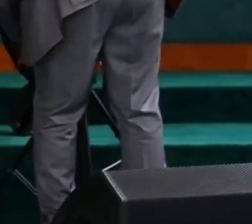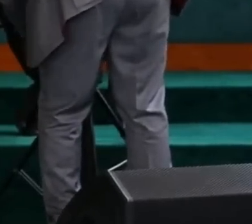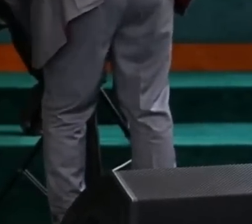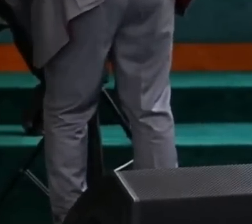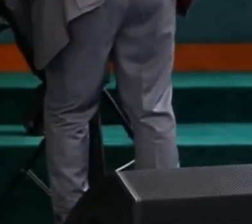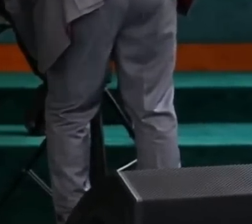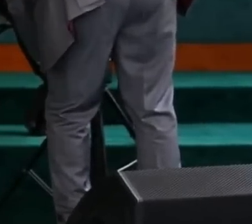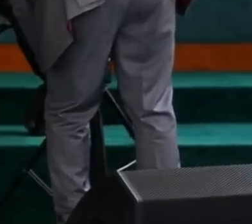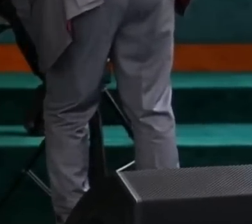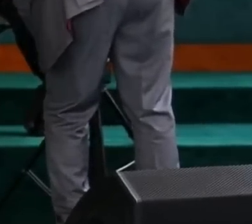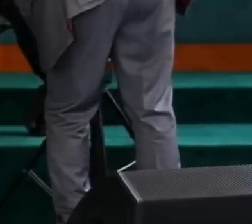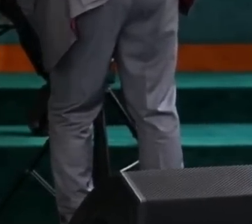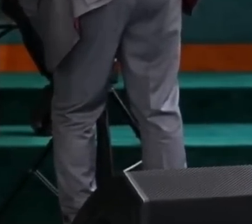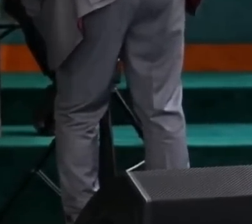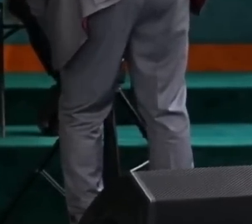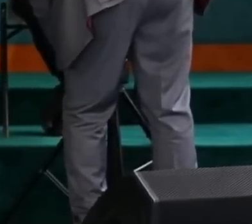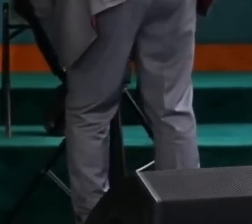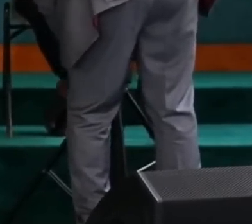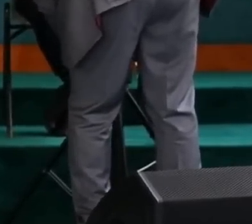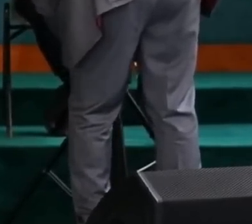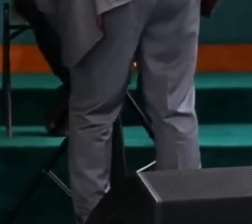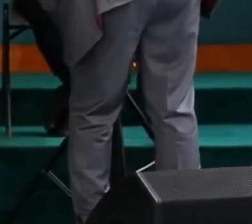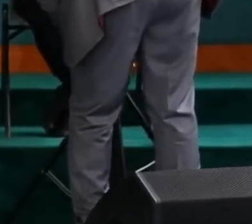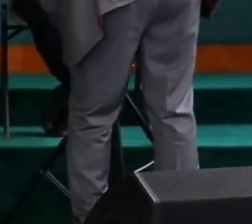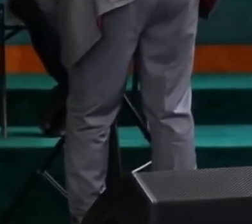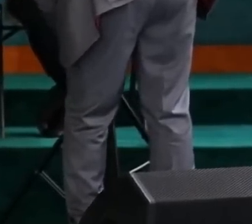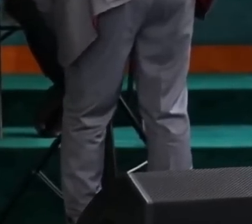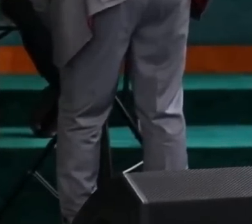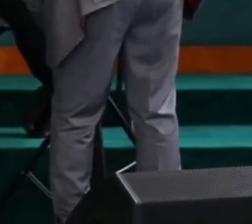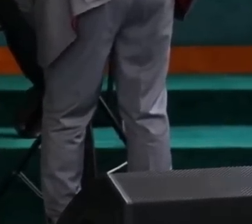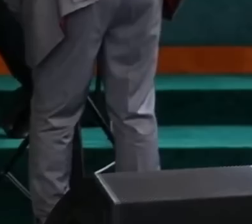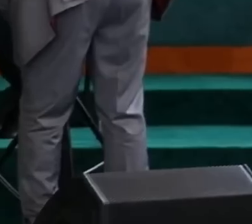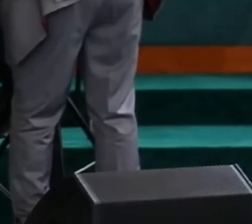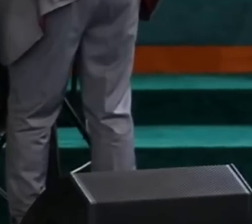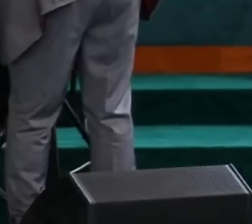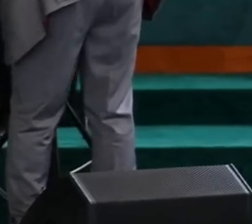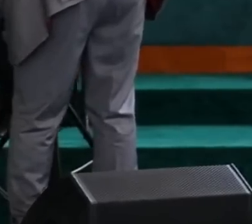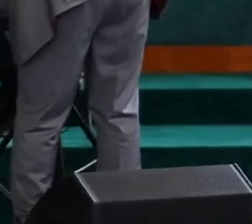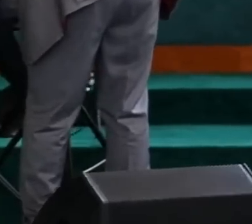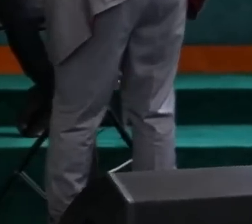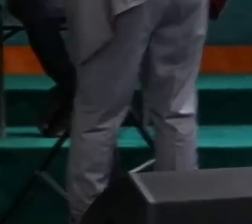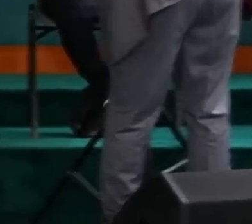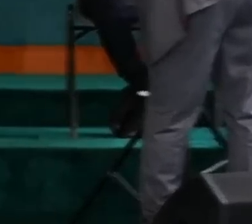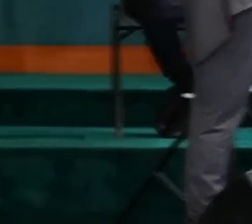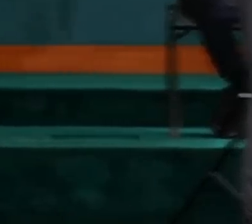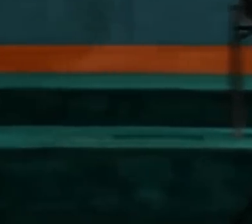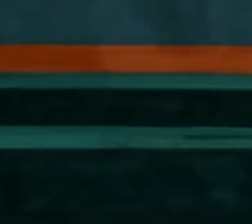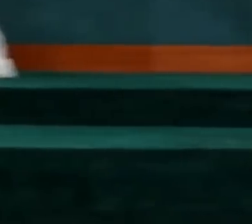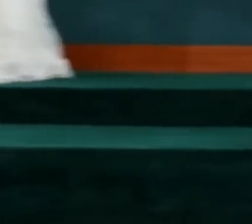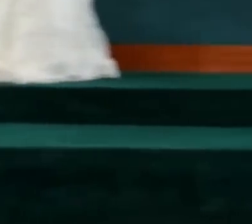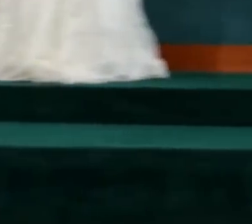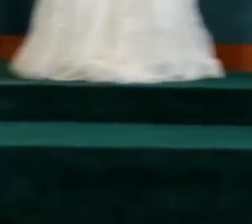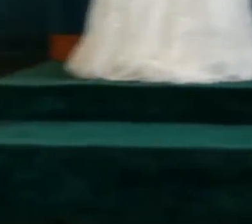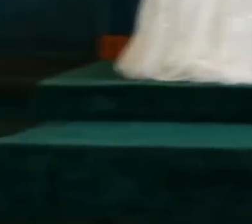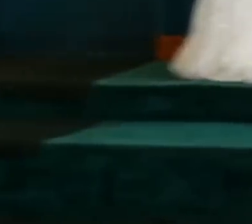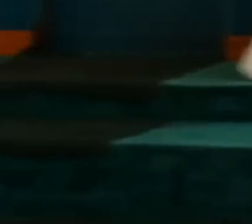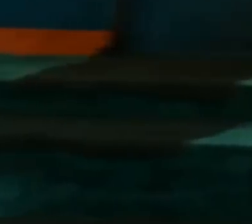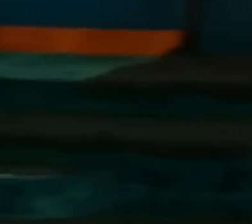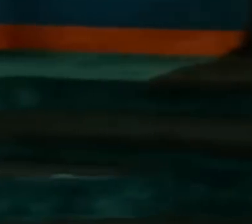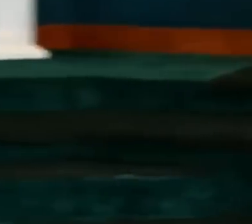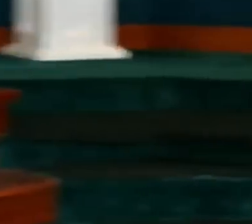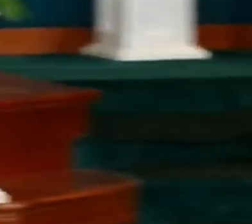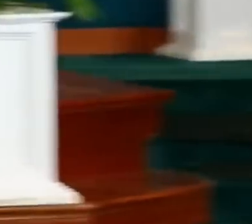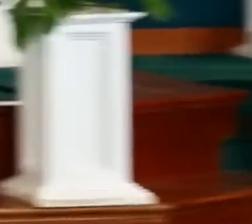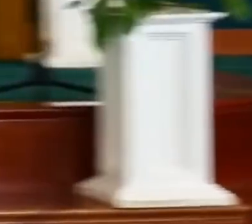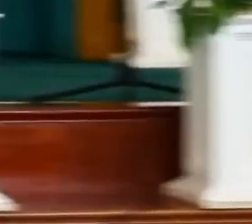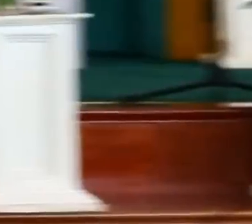how holy they are, no matter how righteous they are, they can't open it. The 24 elders in heaven can't open